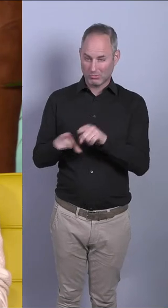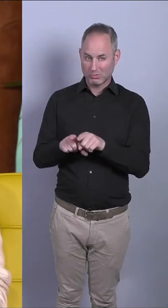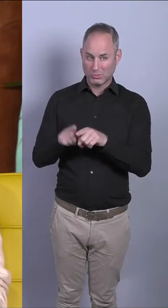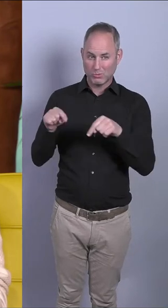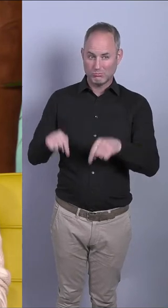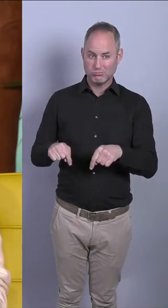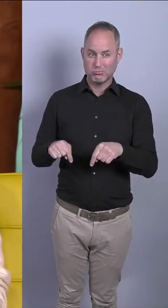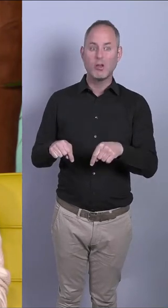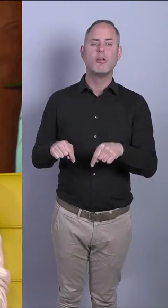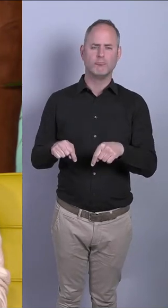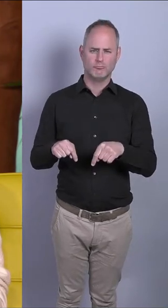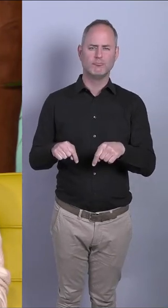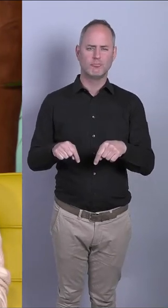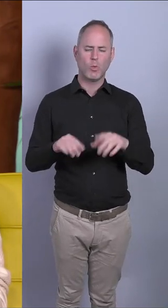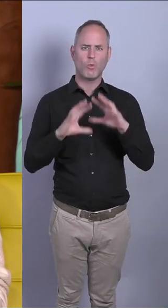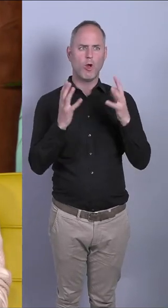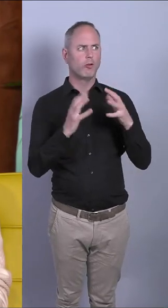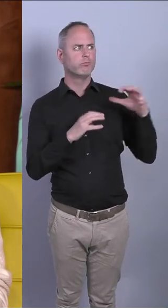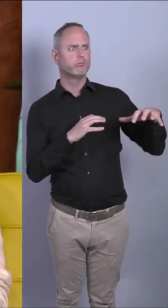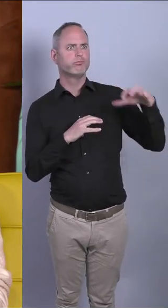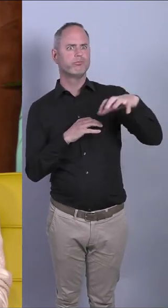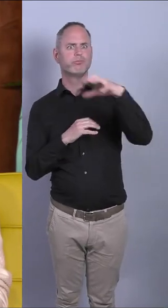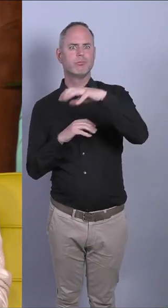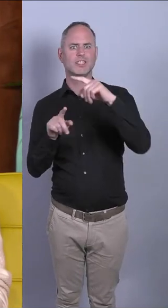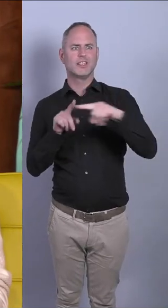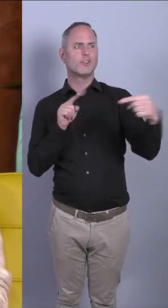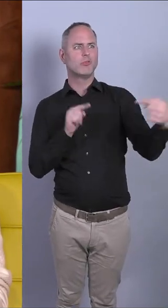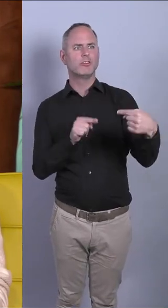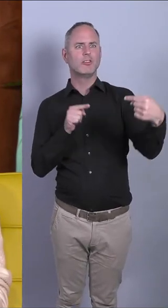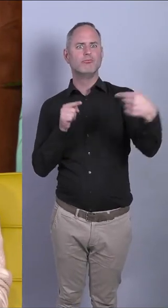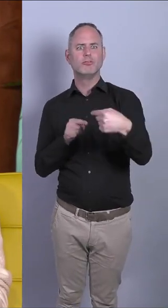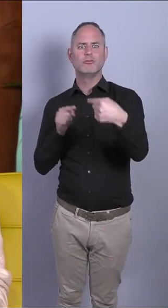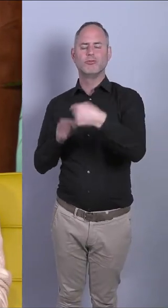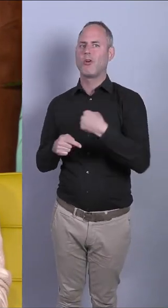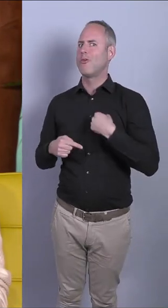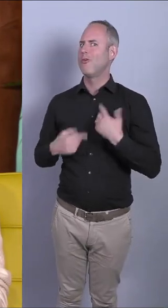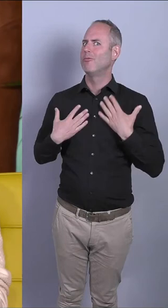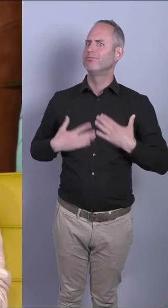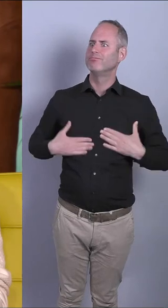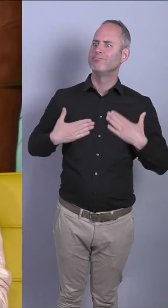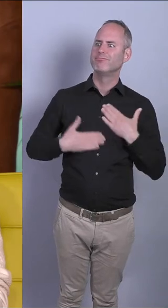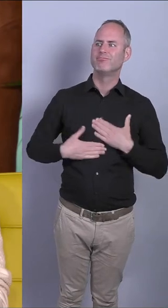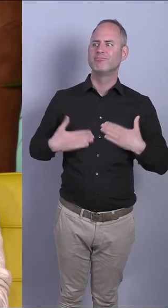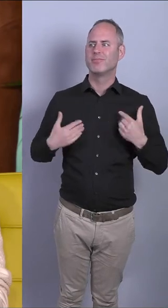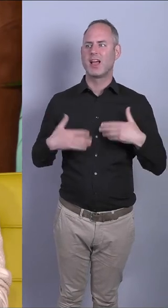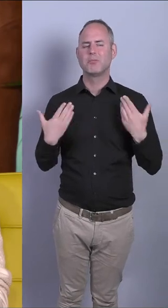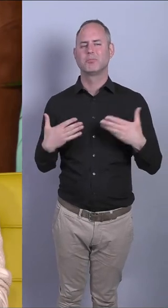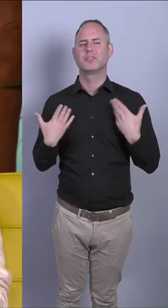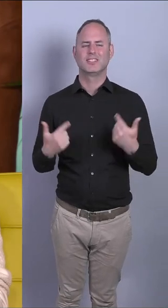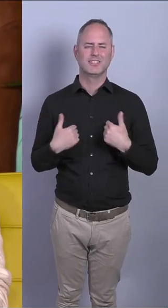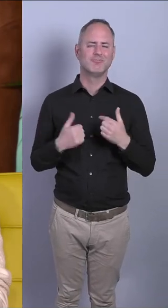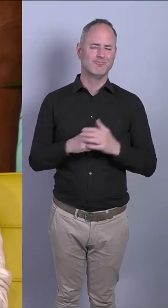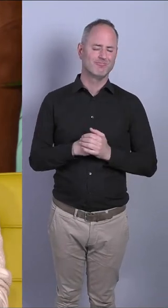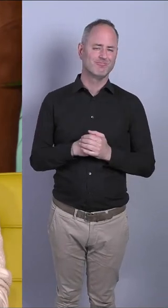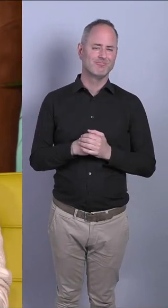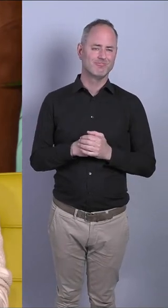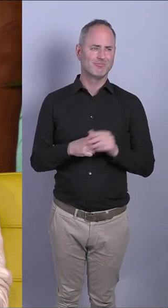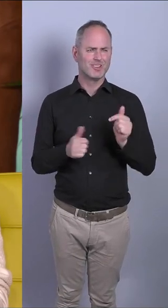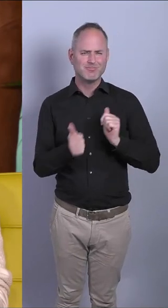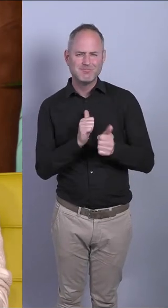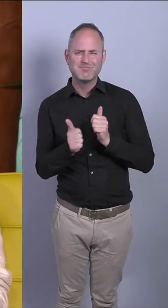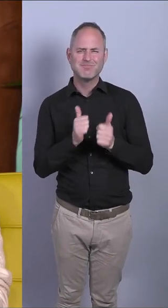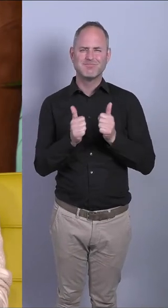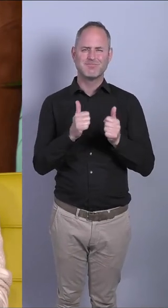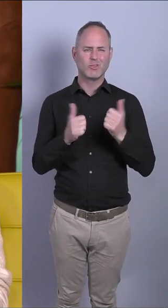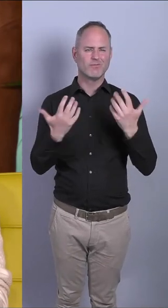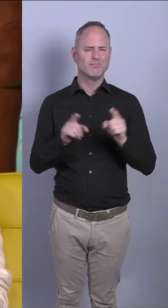forward to playing against different nations, because of course, football for us, this is like a